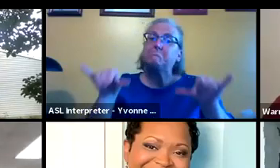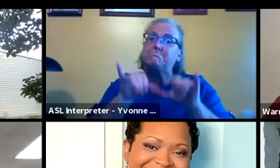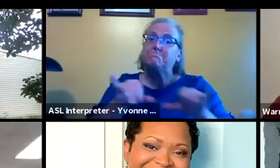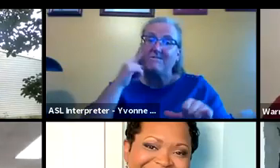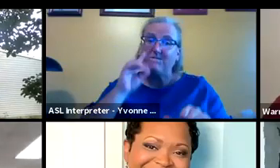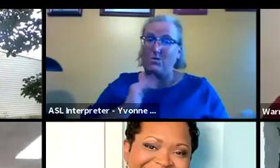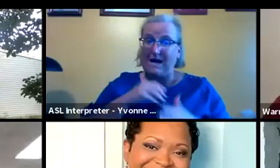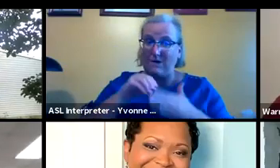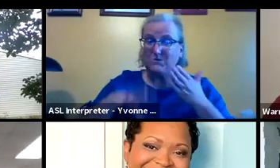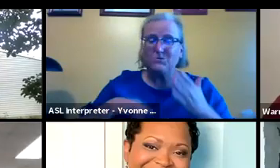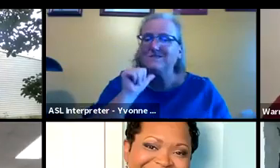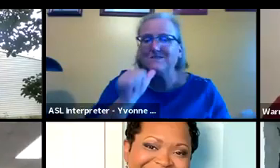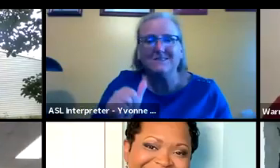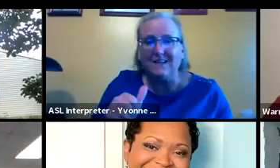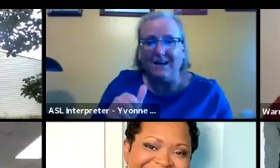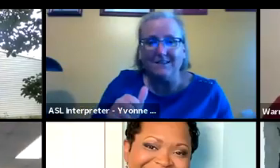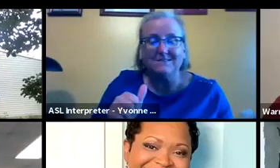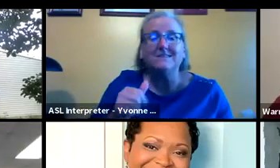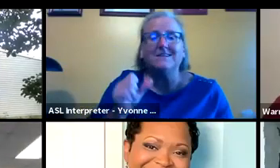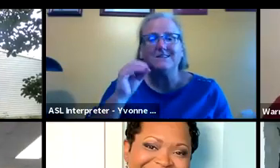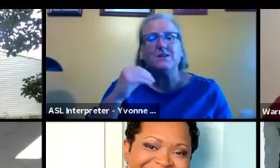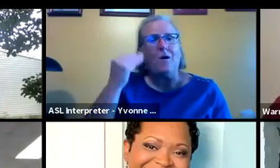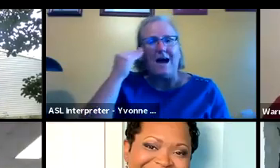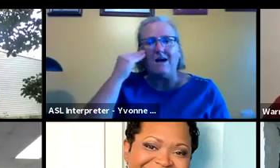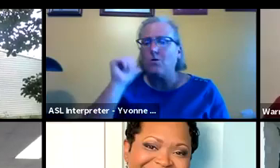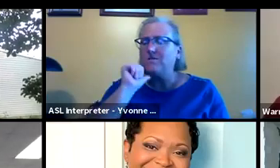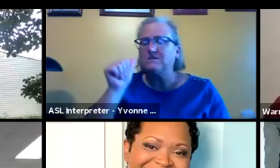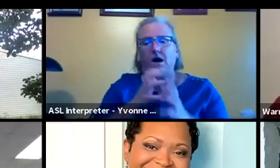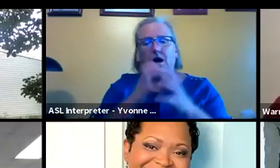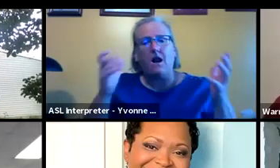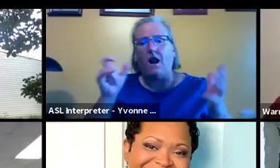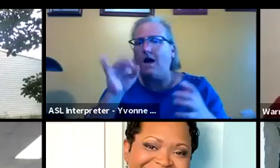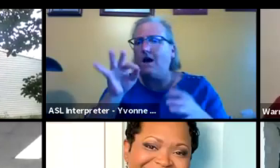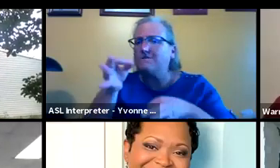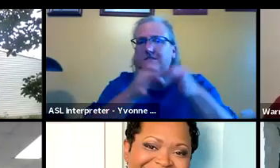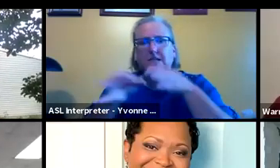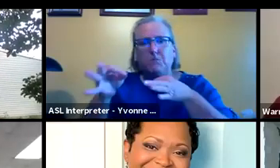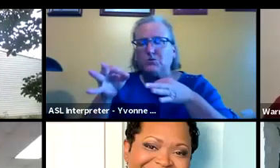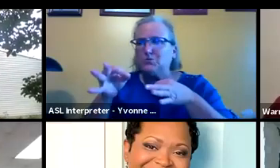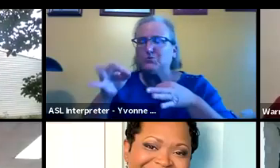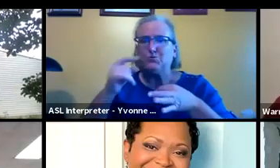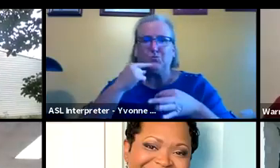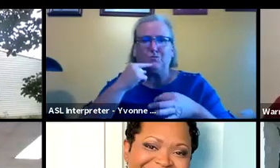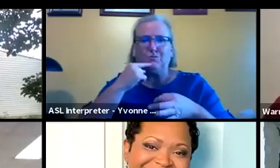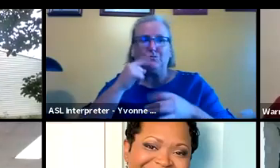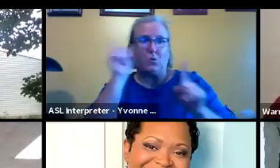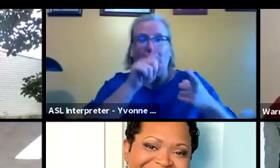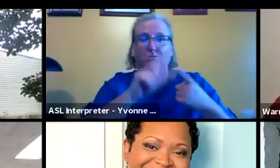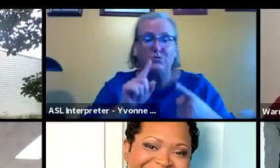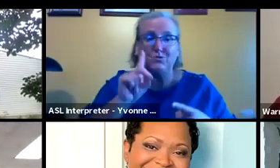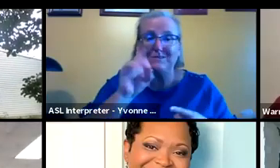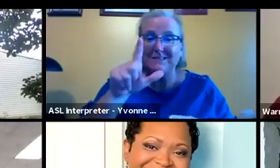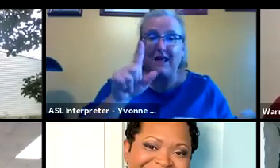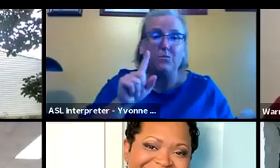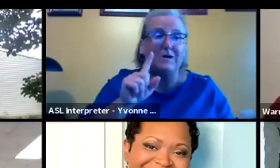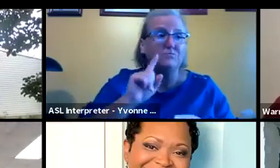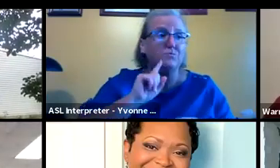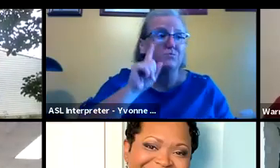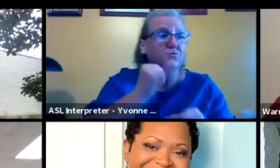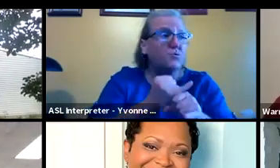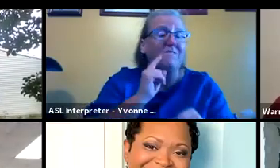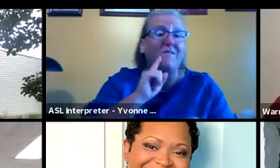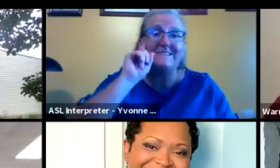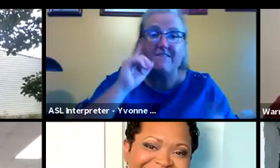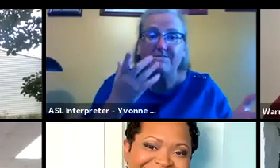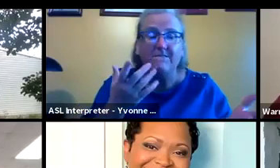students. I would imagine that there is not an abundance of substitutes qualified to step in at the Delaware School for the Deaf or the REACH programs located